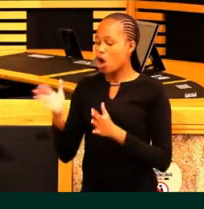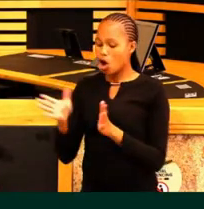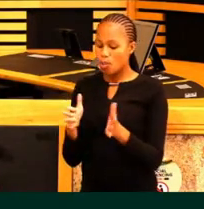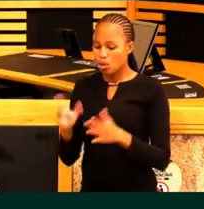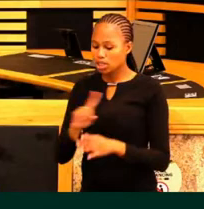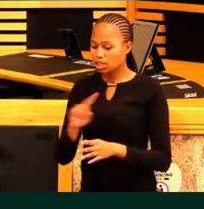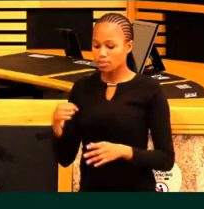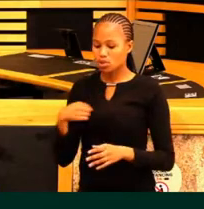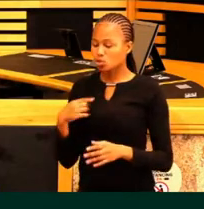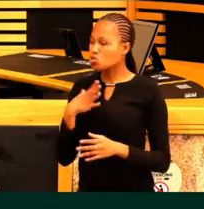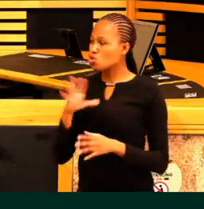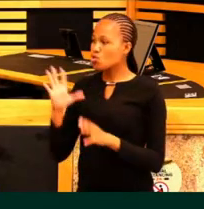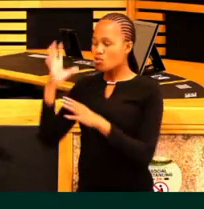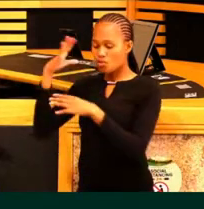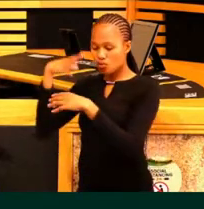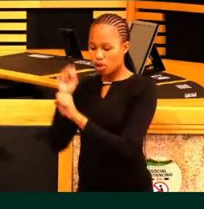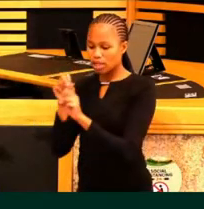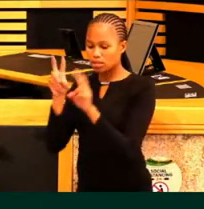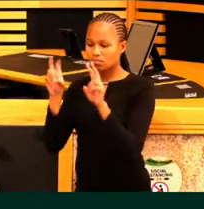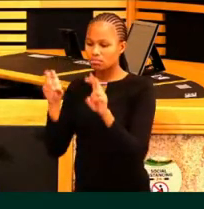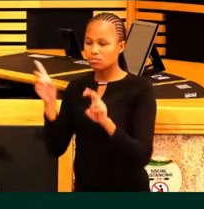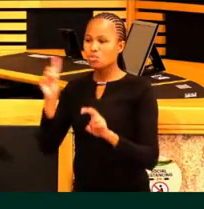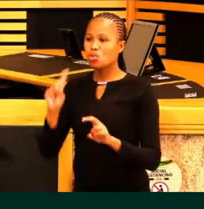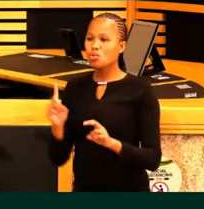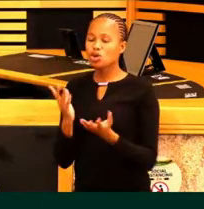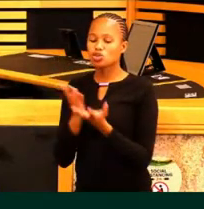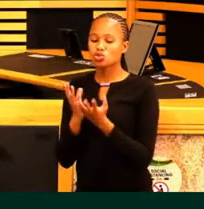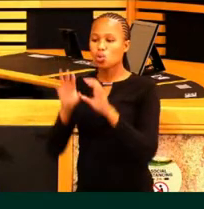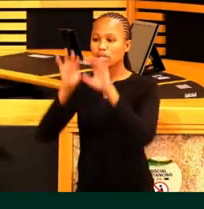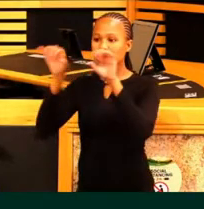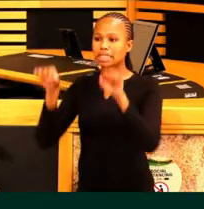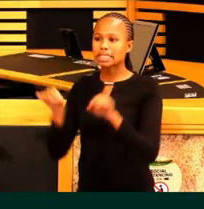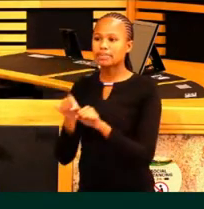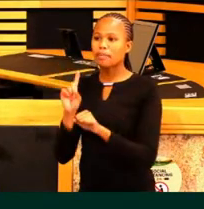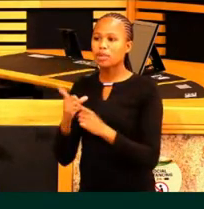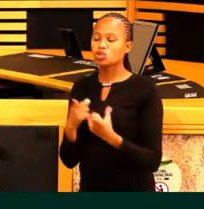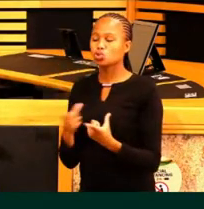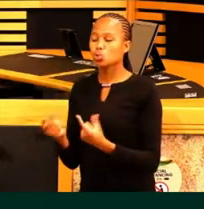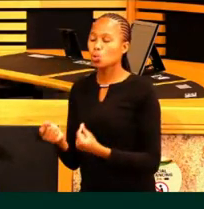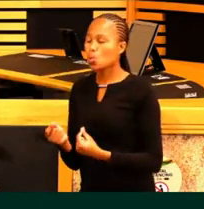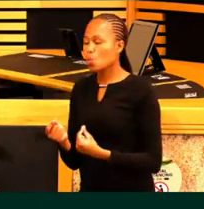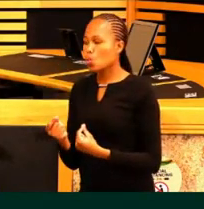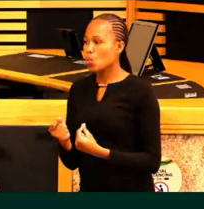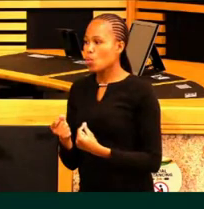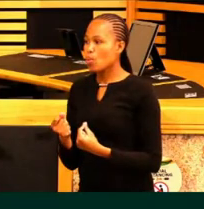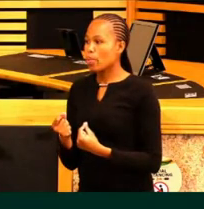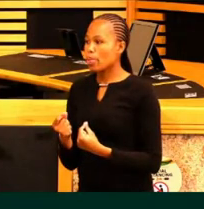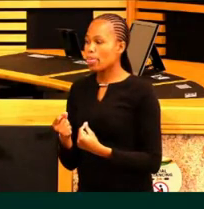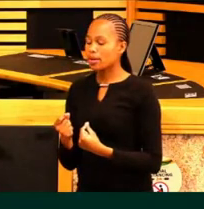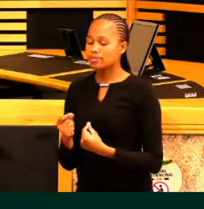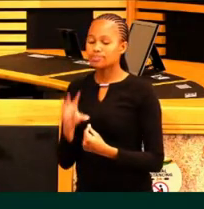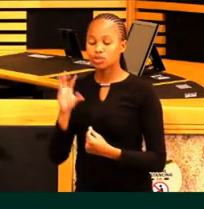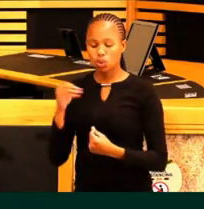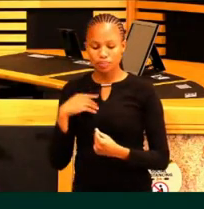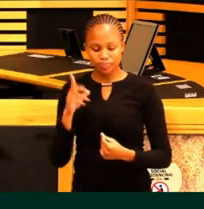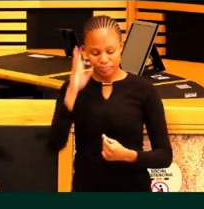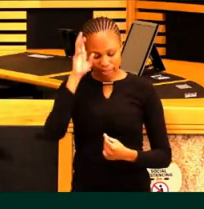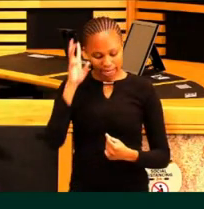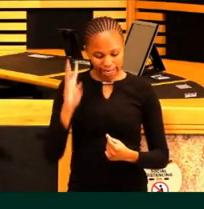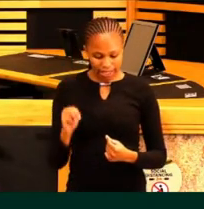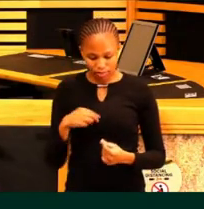focusing on the core purpose of what a school system is supposed to do so as the Metro we have